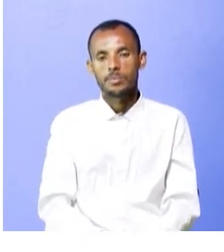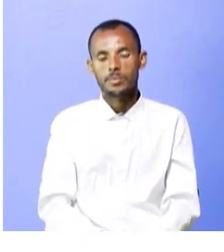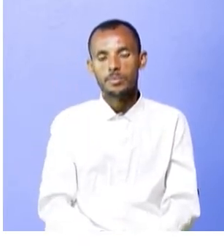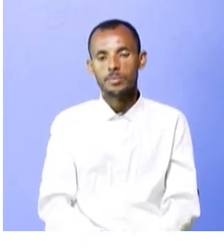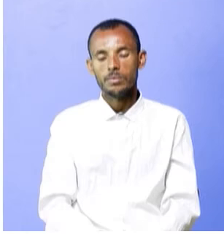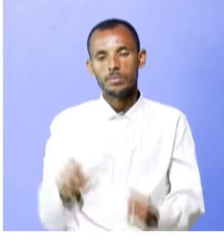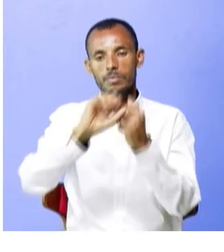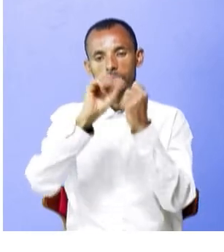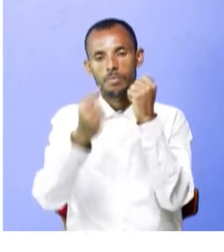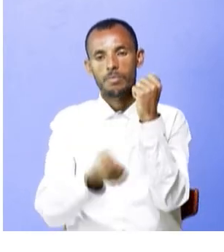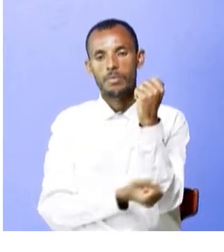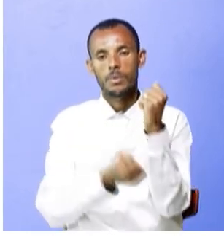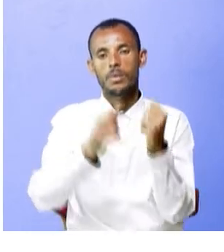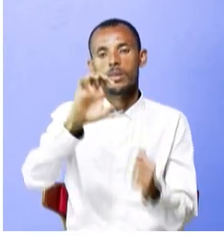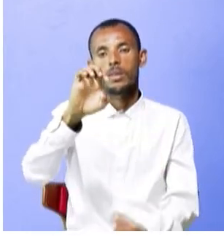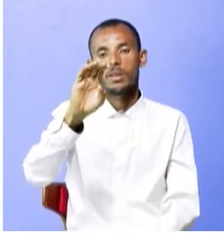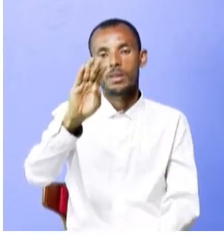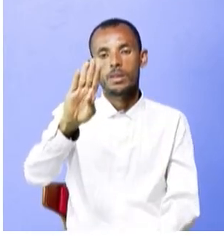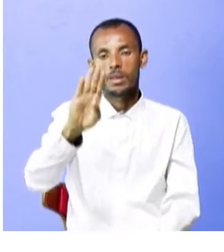the base EB